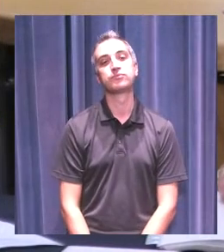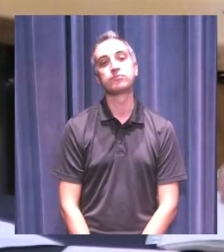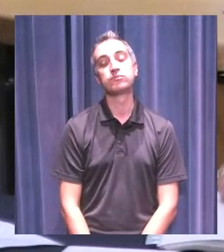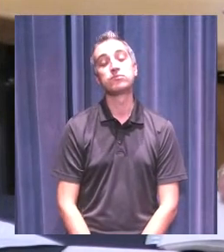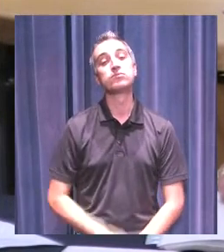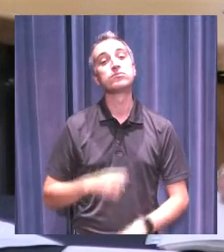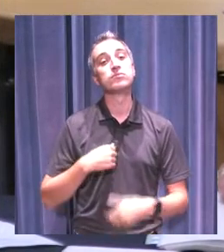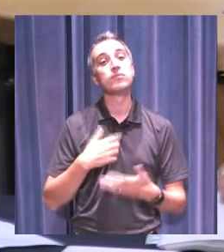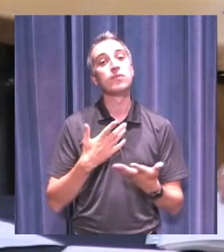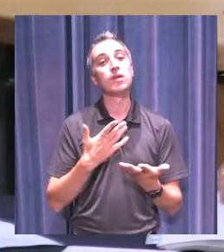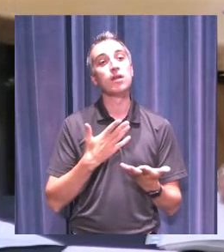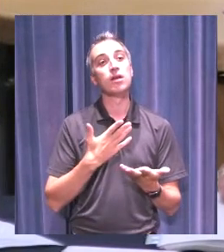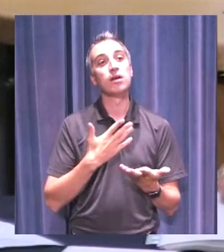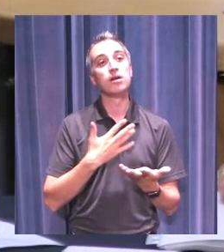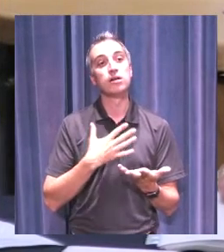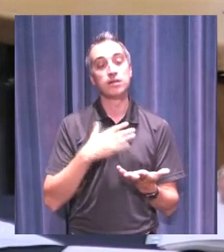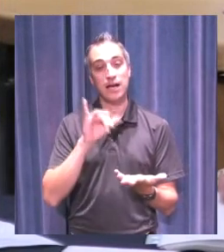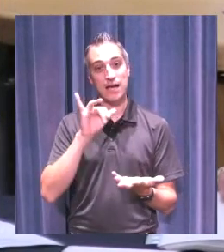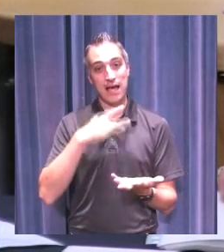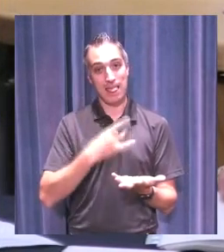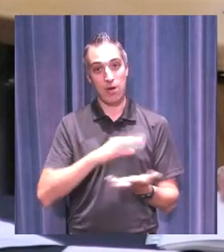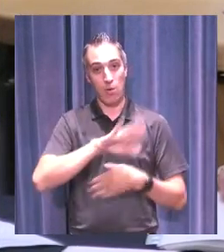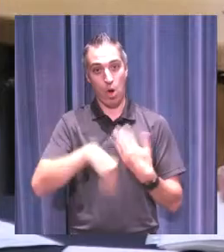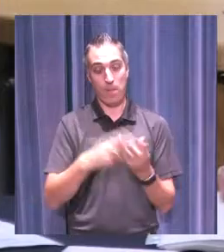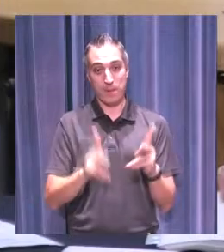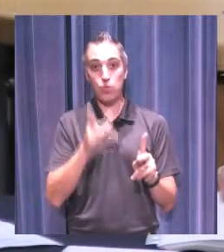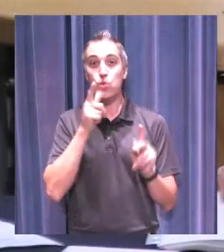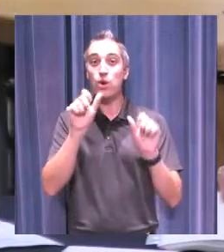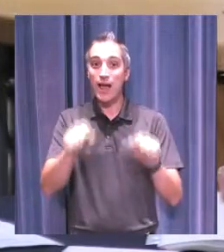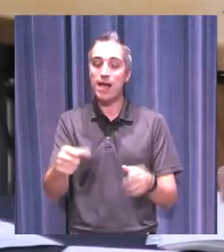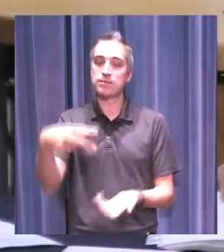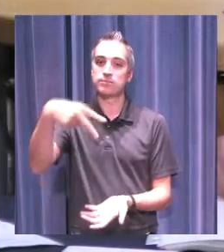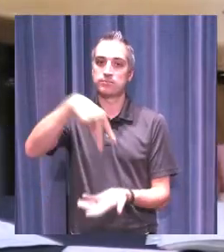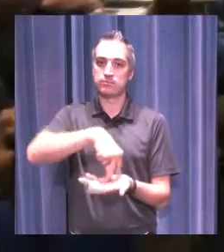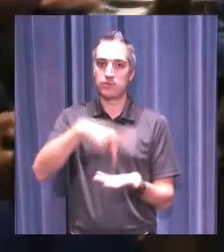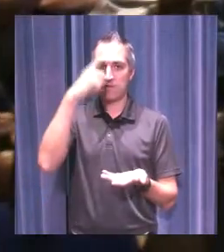I'd like everyone that is able to please rise for the Pledge of Allegiance.